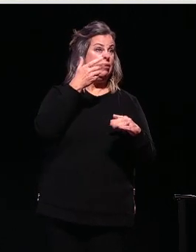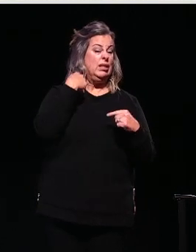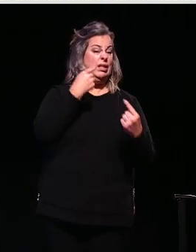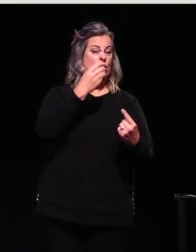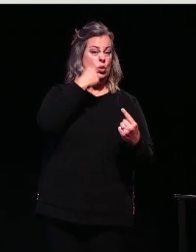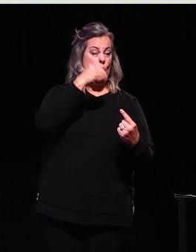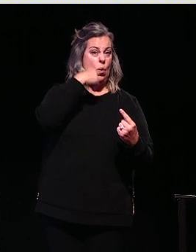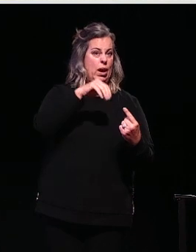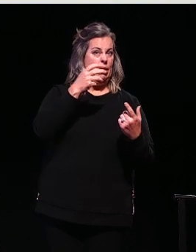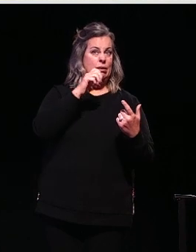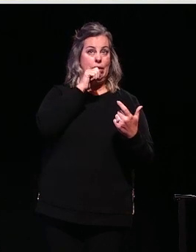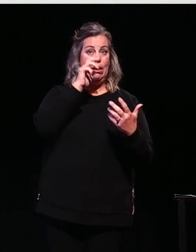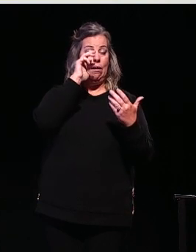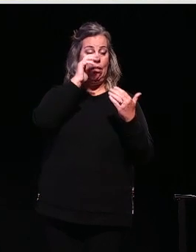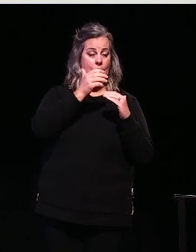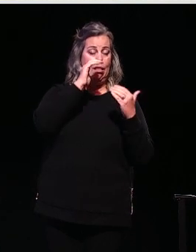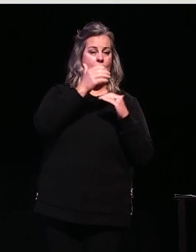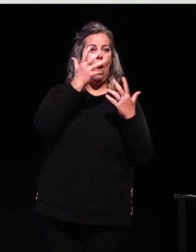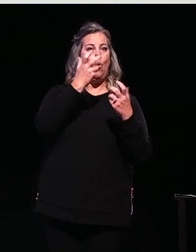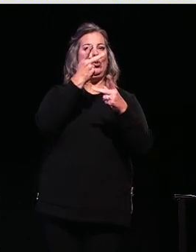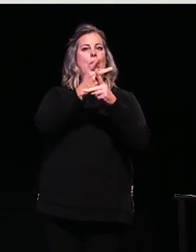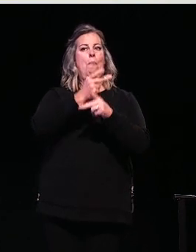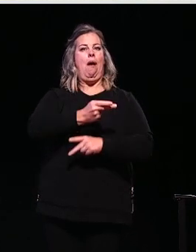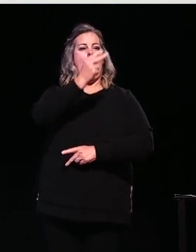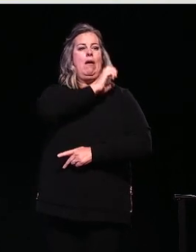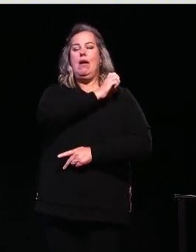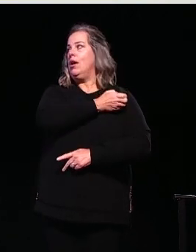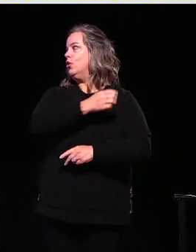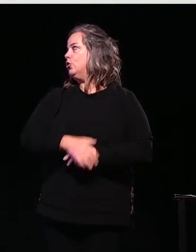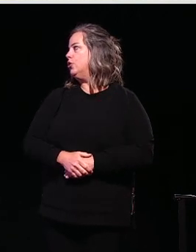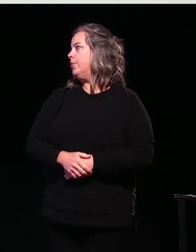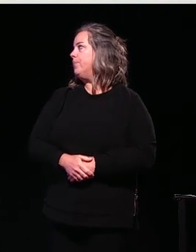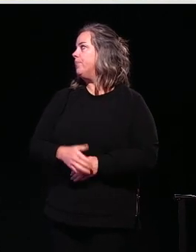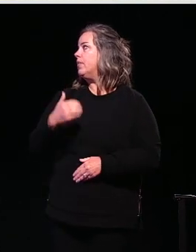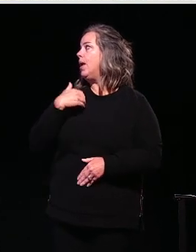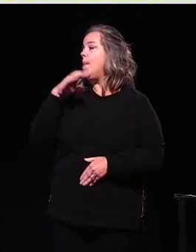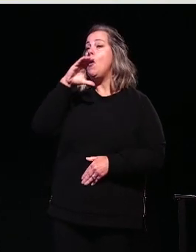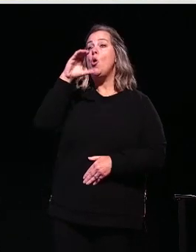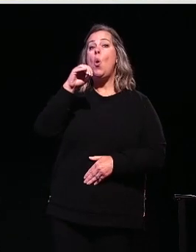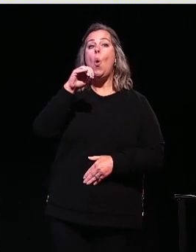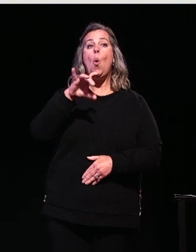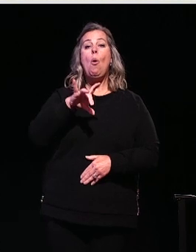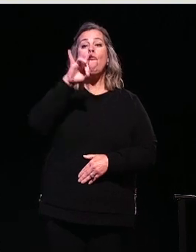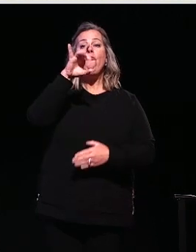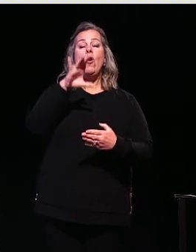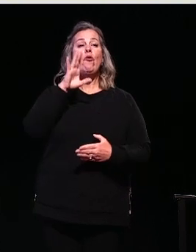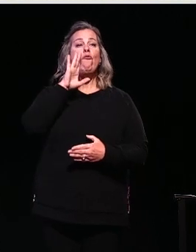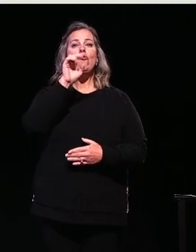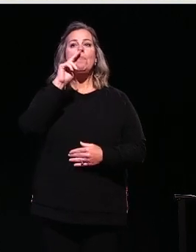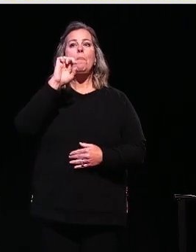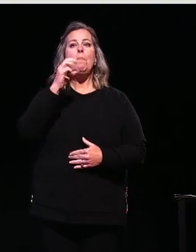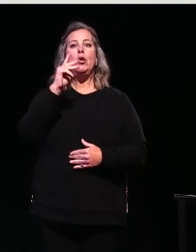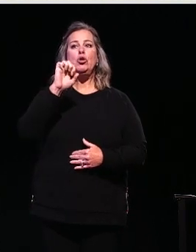promise to try and keep the energy high so we stay awake here together. I'm Ulrich Soderstrom. I'm one of the co-founders with Benchmark Labs. We provide point-specific